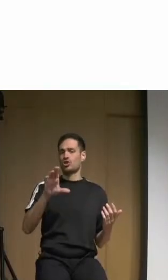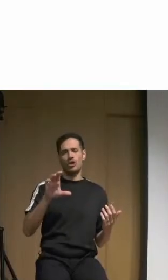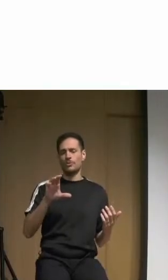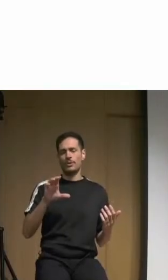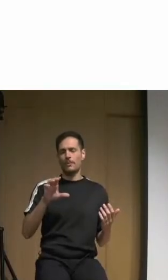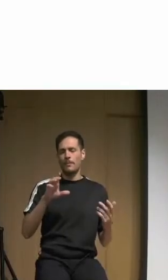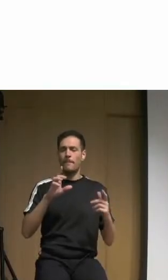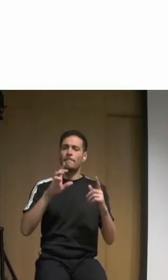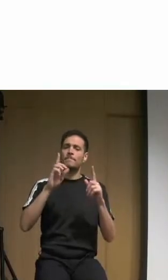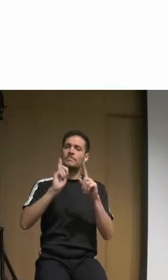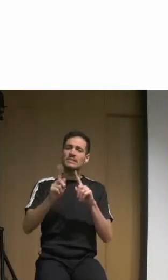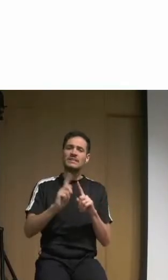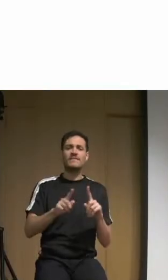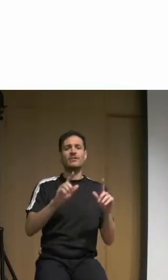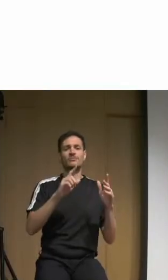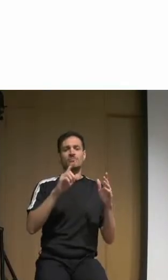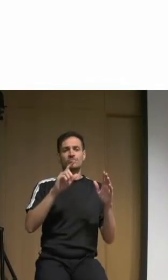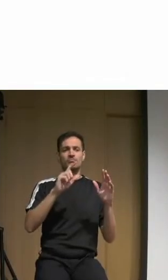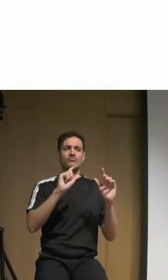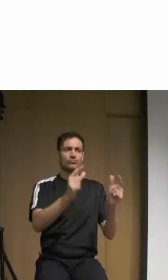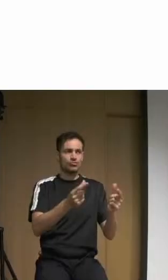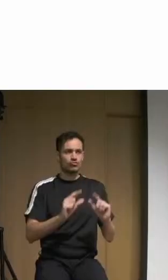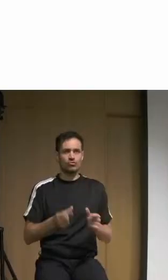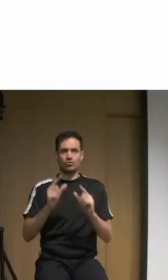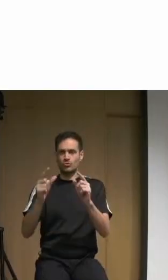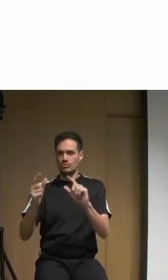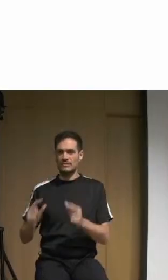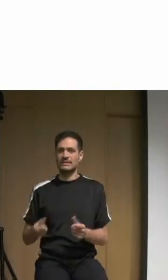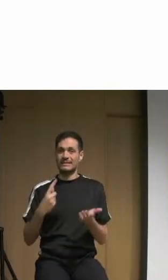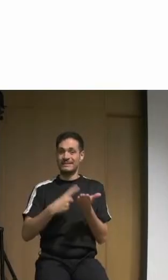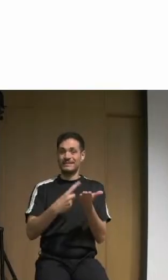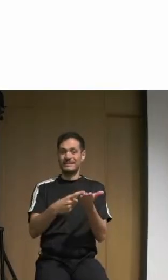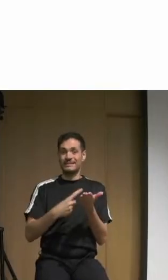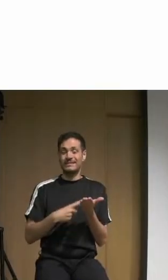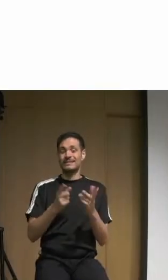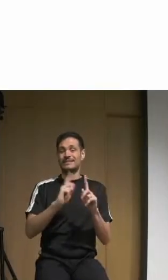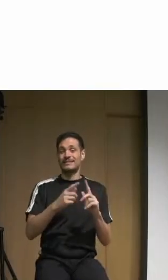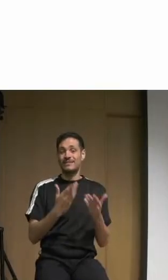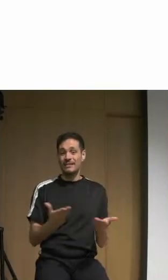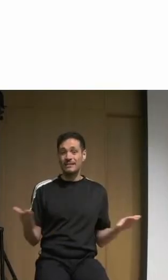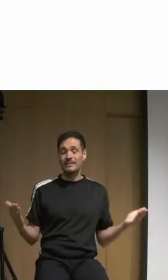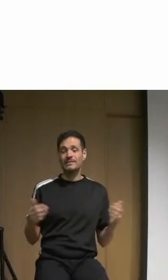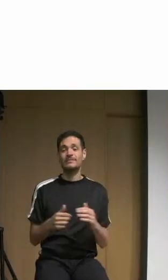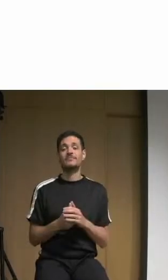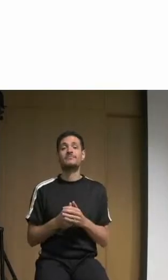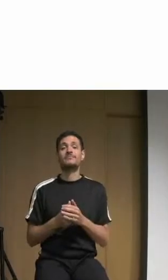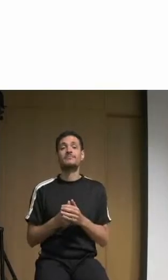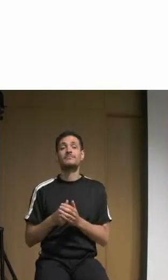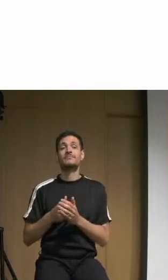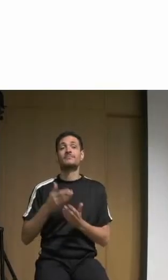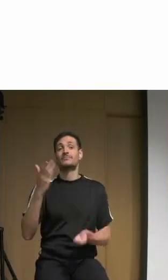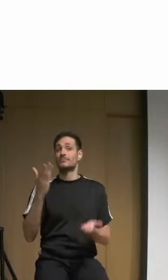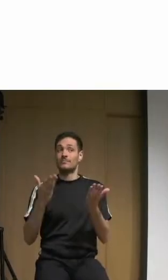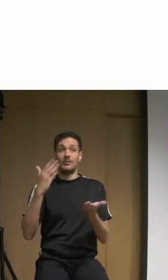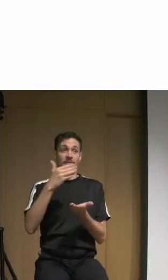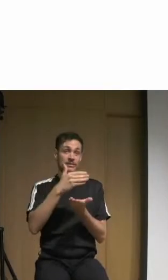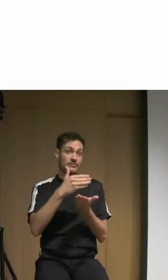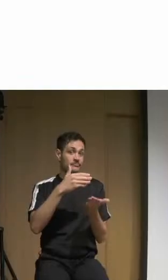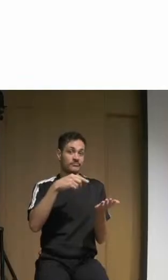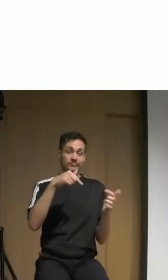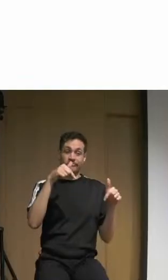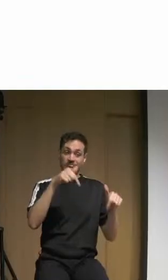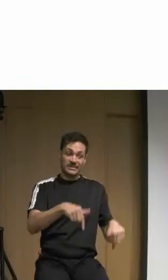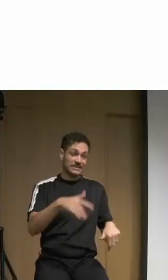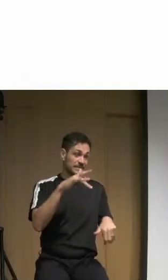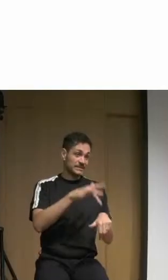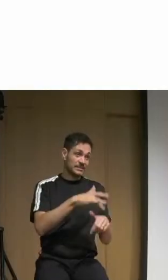groups spoke about different things, and some of them may not have even addressed some of the Compensation. issues that other groups discussed, even though it